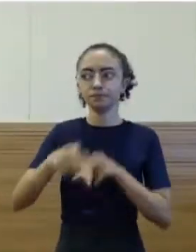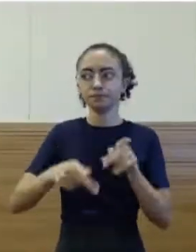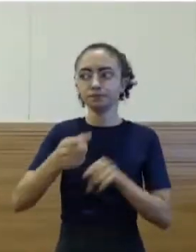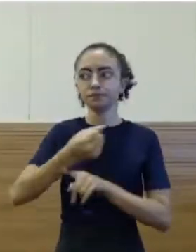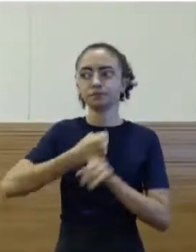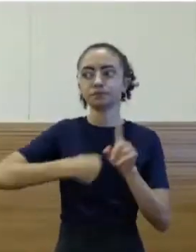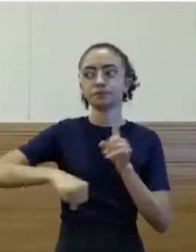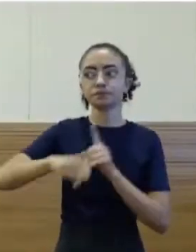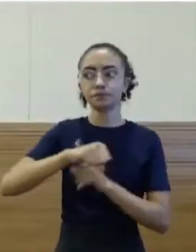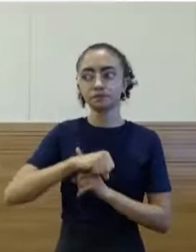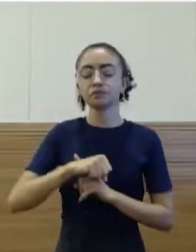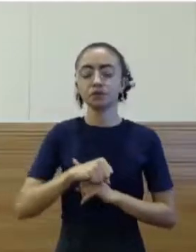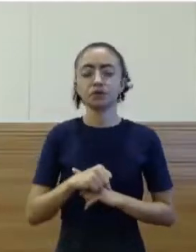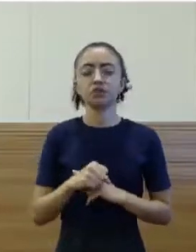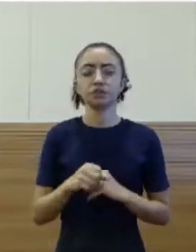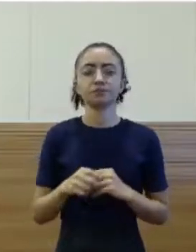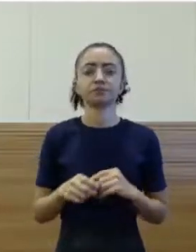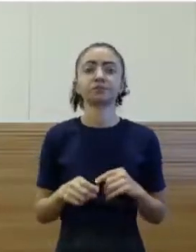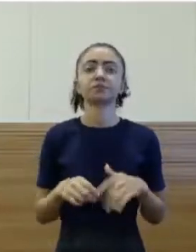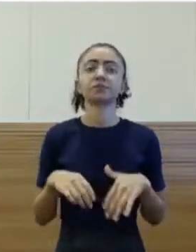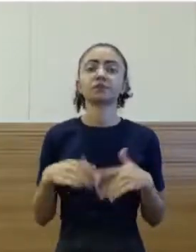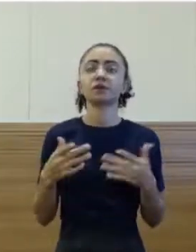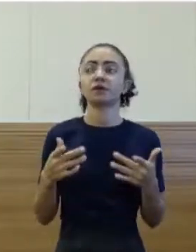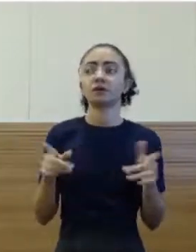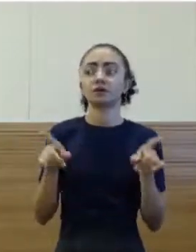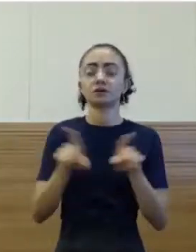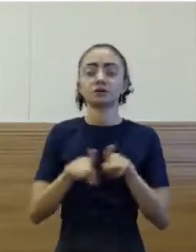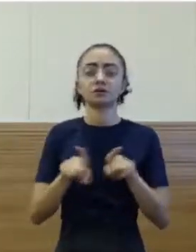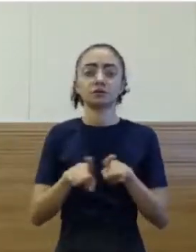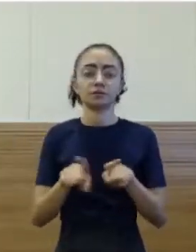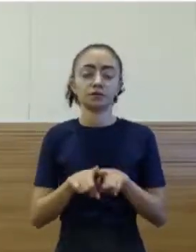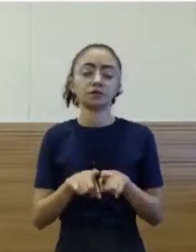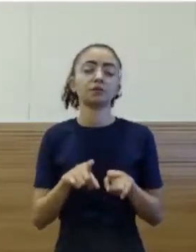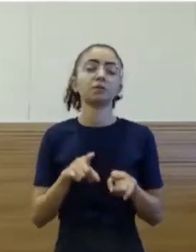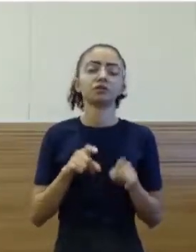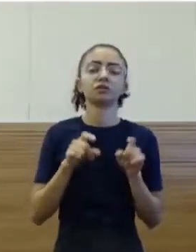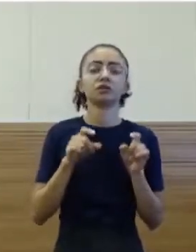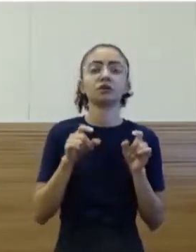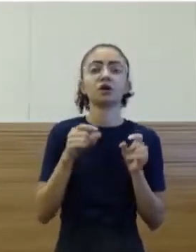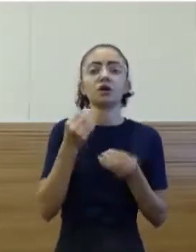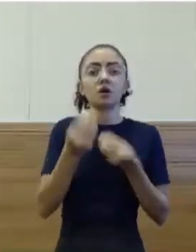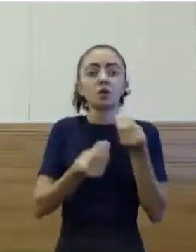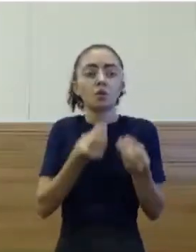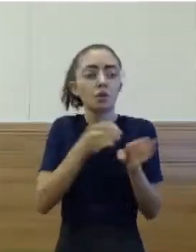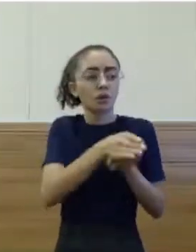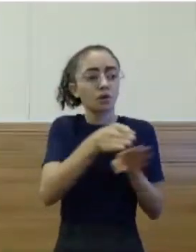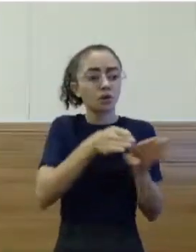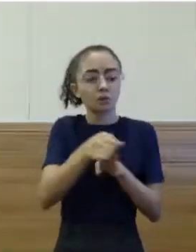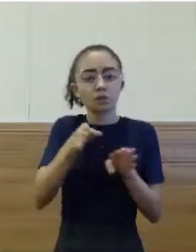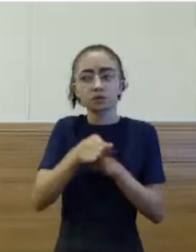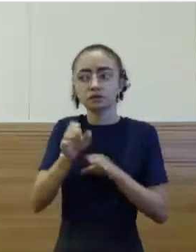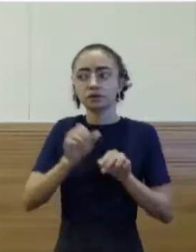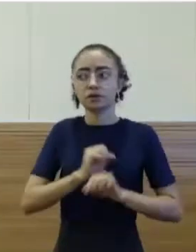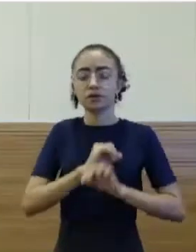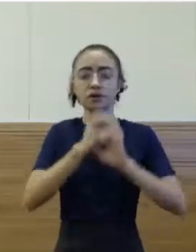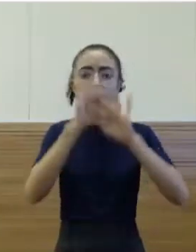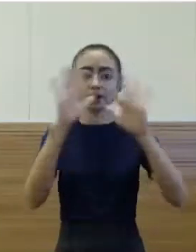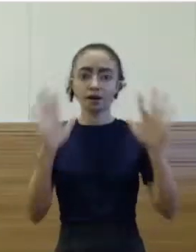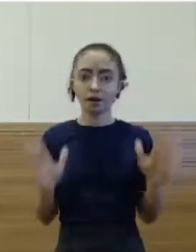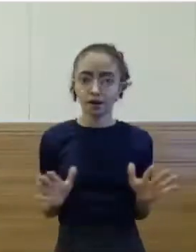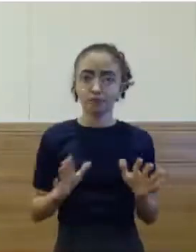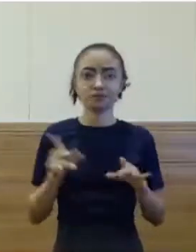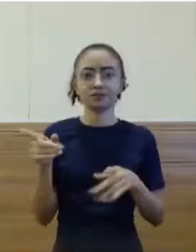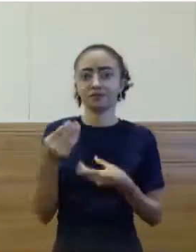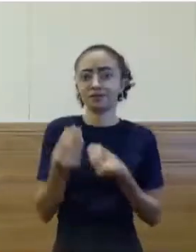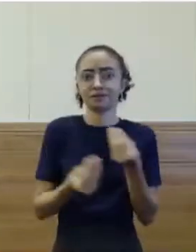And this has been very interesting, very rich. Another aspect is to adapt an explicit classification